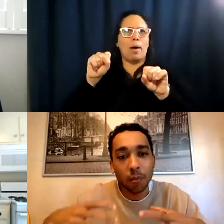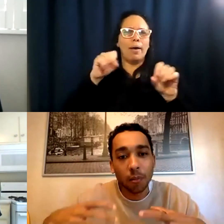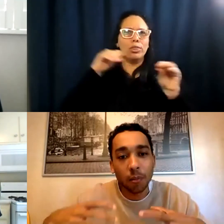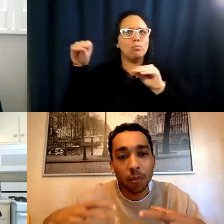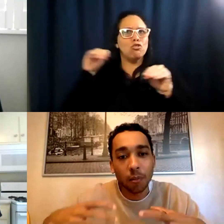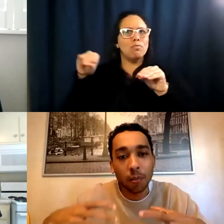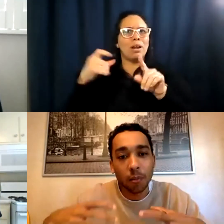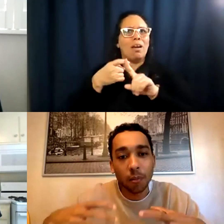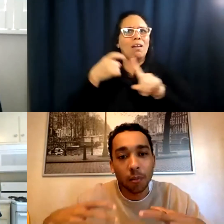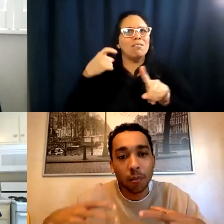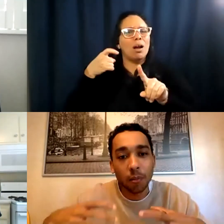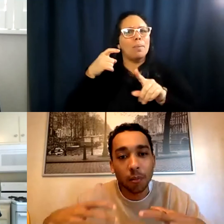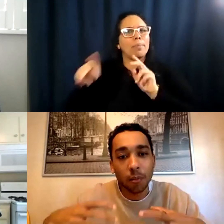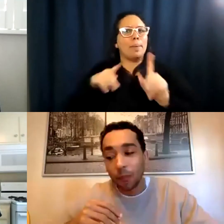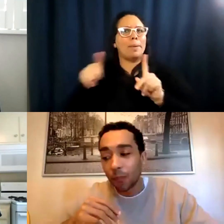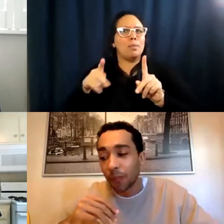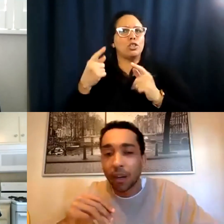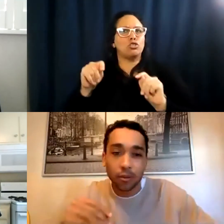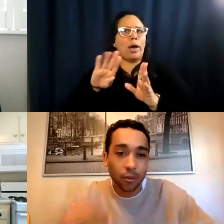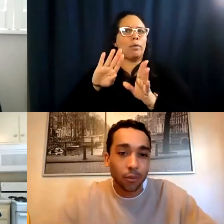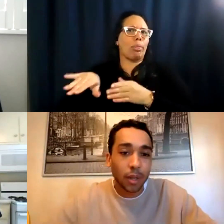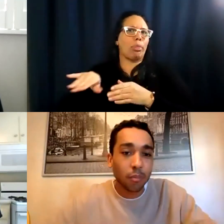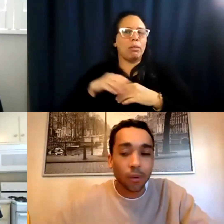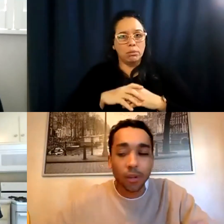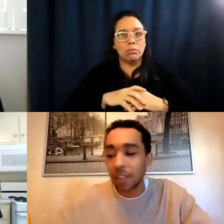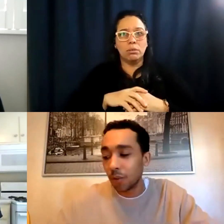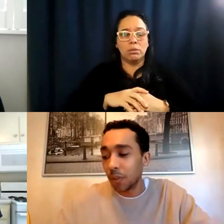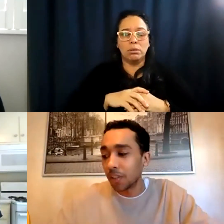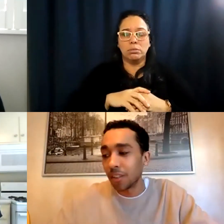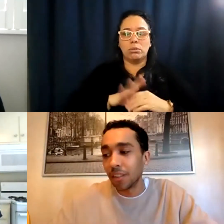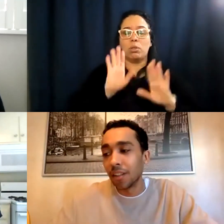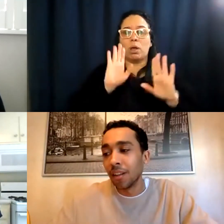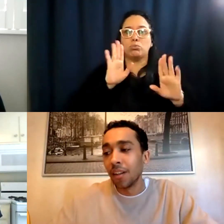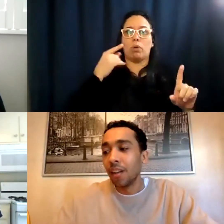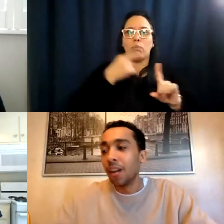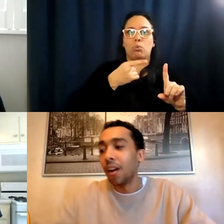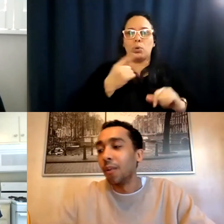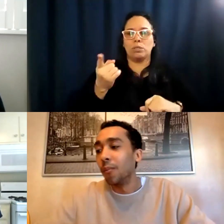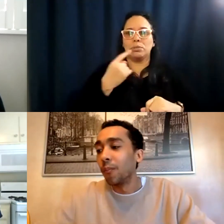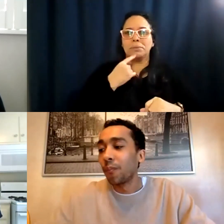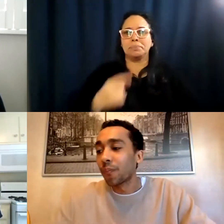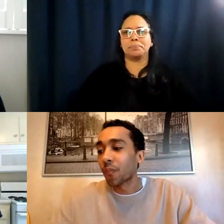people to try and defuse it. So that was a great point that you mentioned.